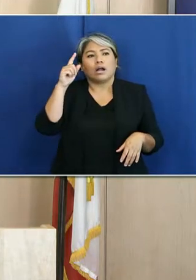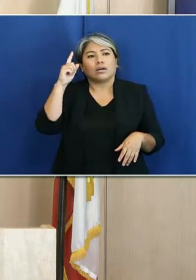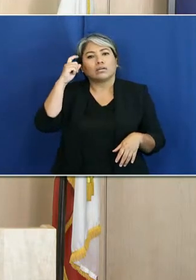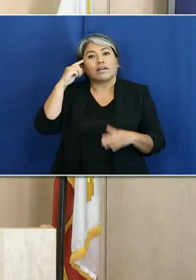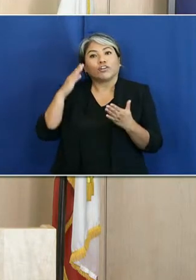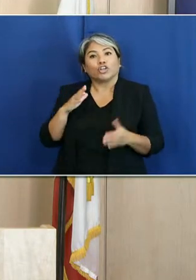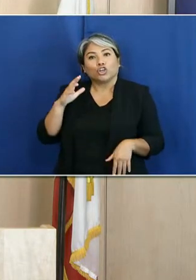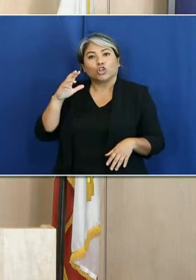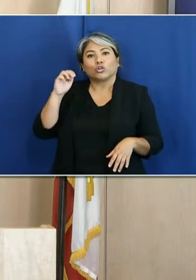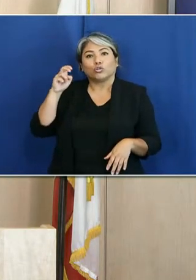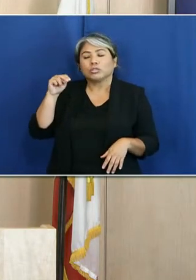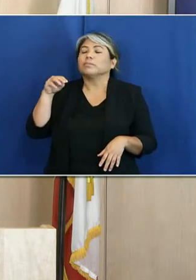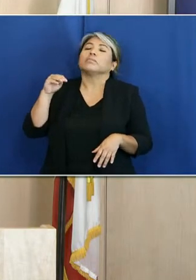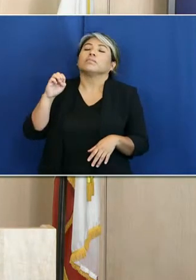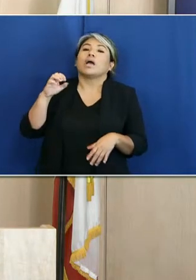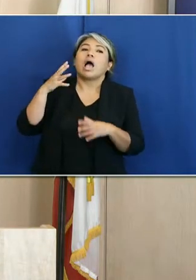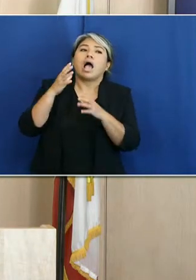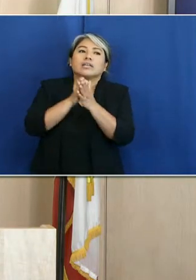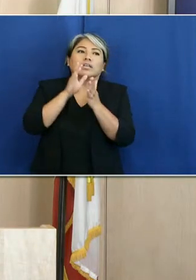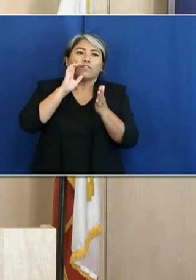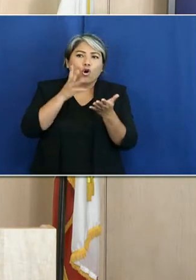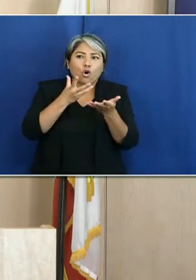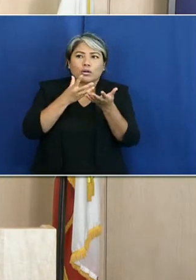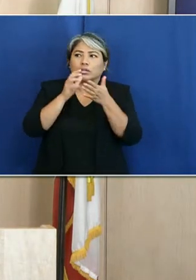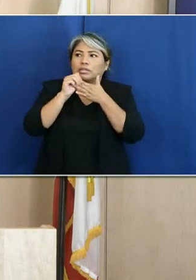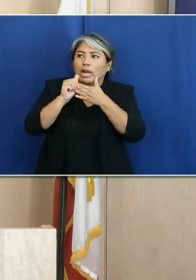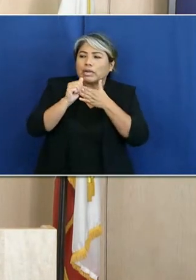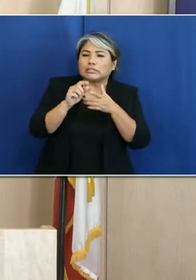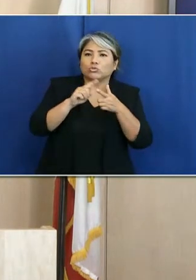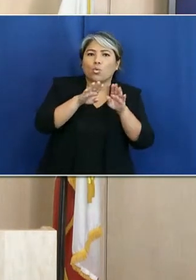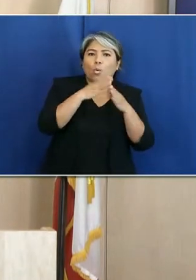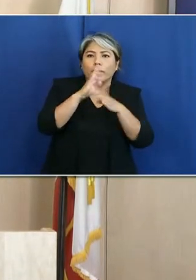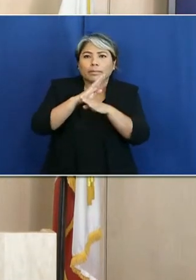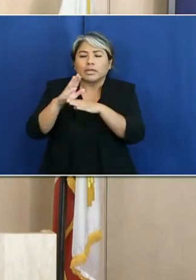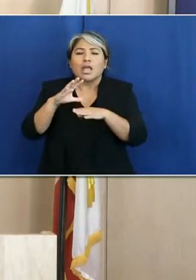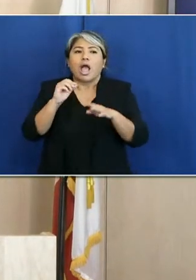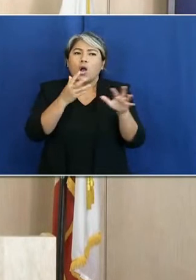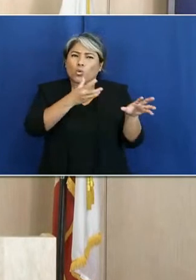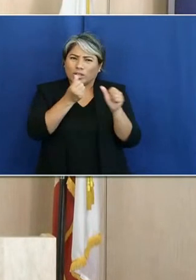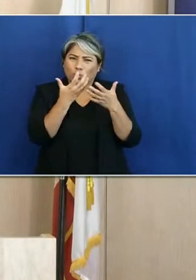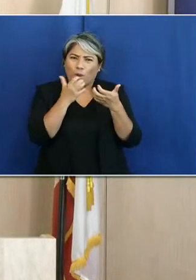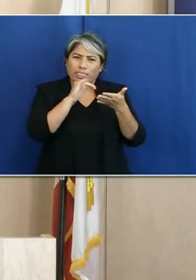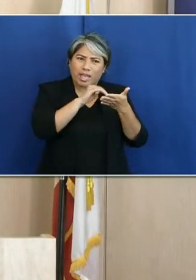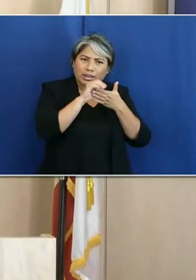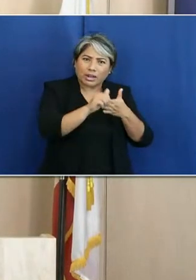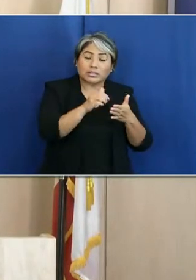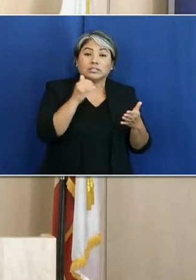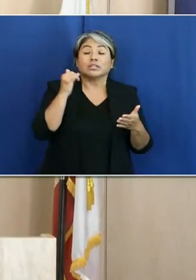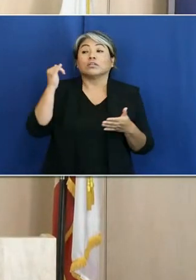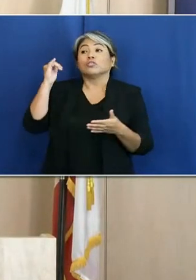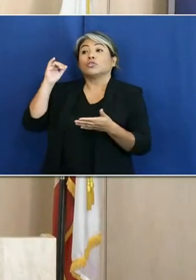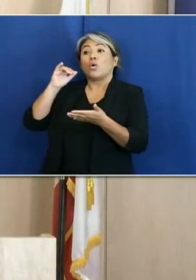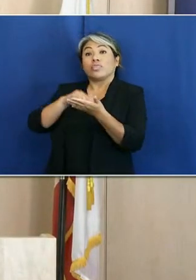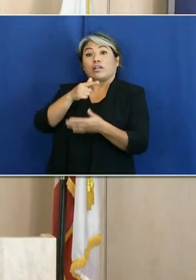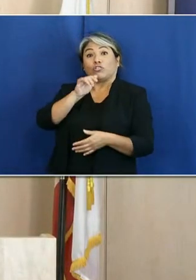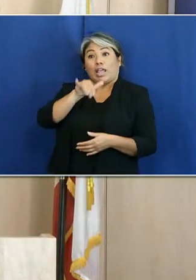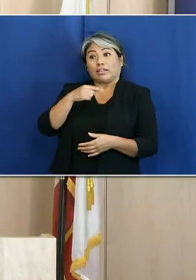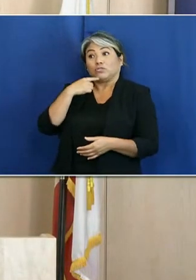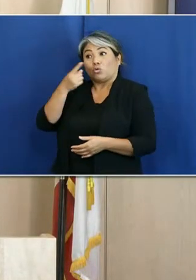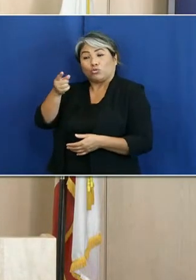on reopening businesses. How quickly would you want that guidance back? And if it does come through fairly soon, as Dr. Galley told